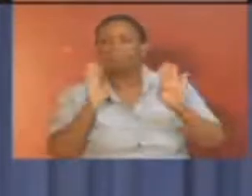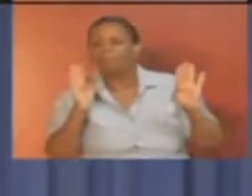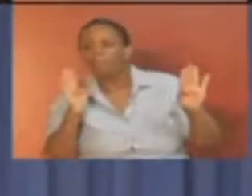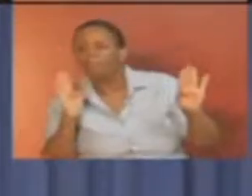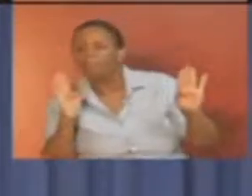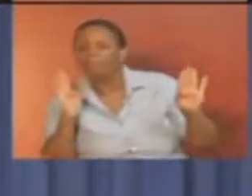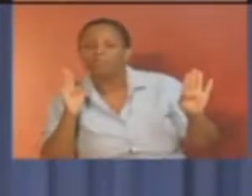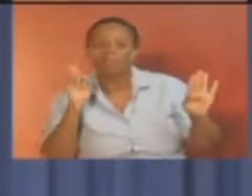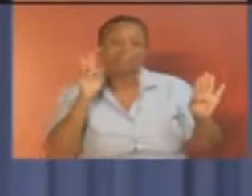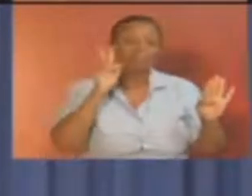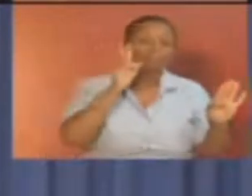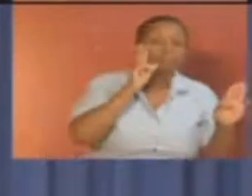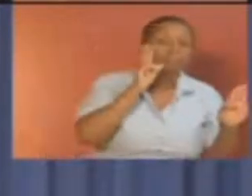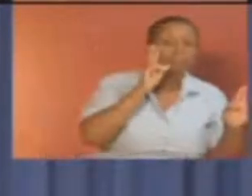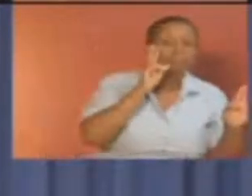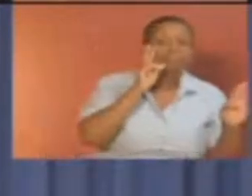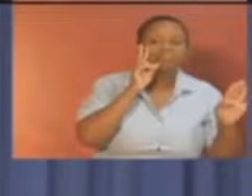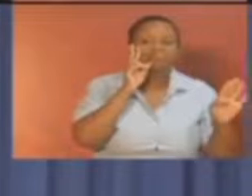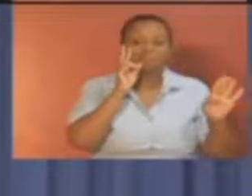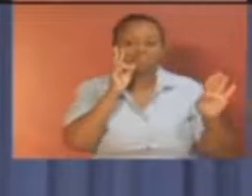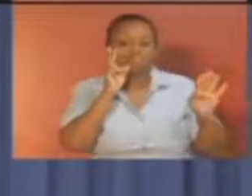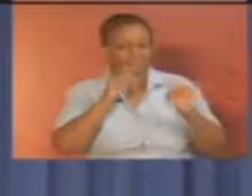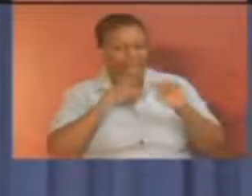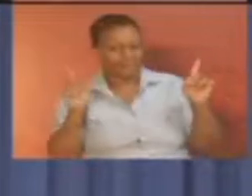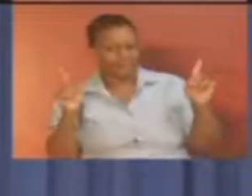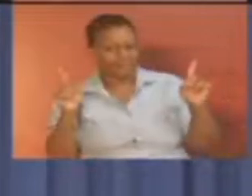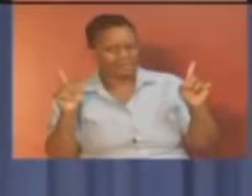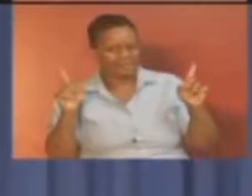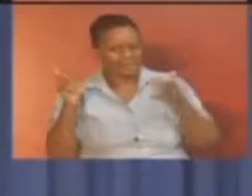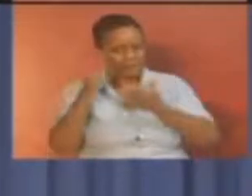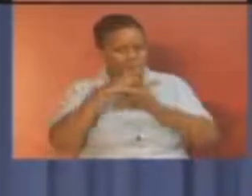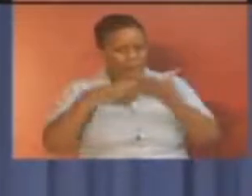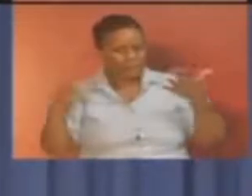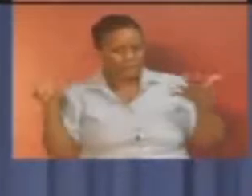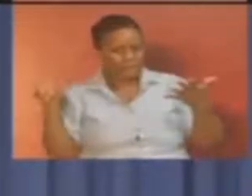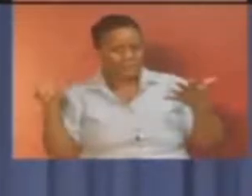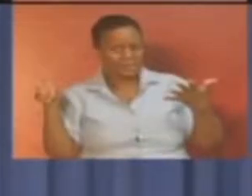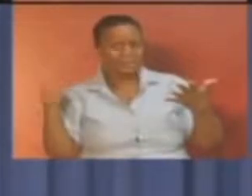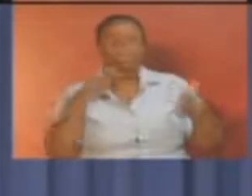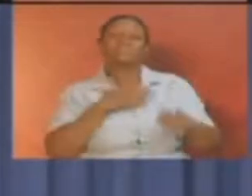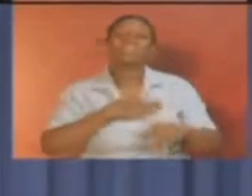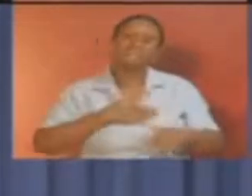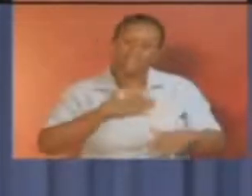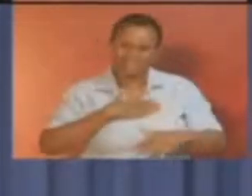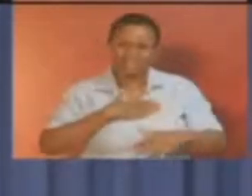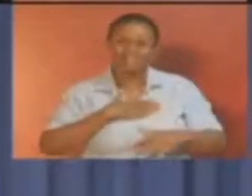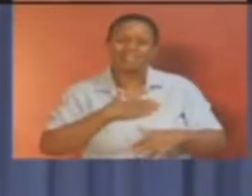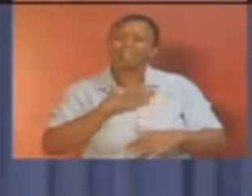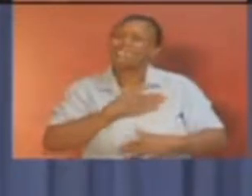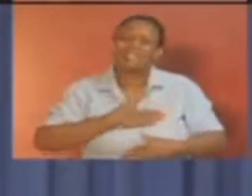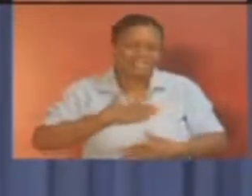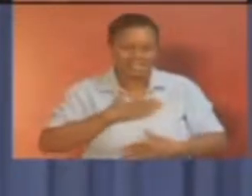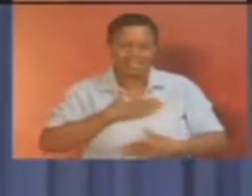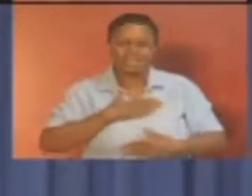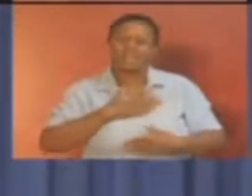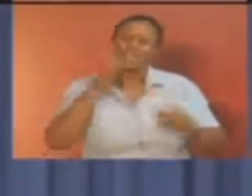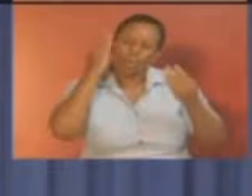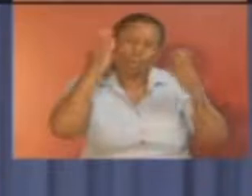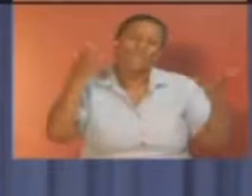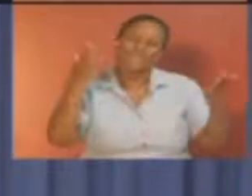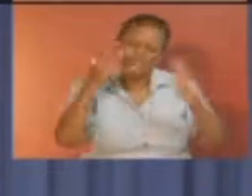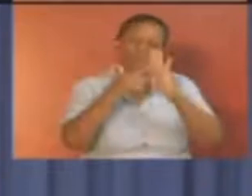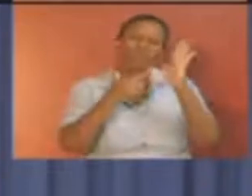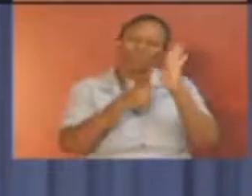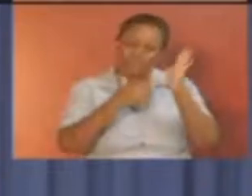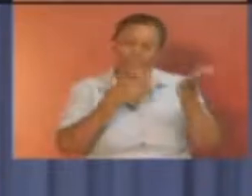confident that if we do what we are asked to do, that the result would be useful.